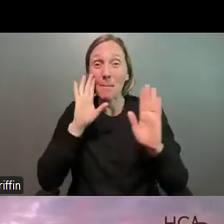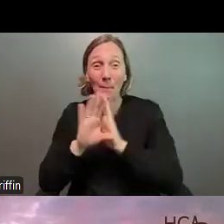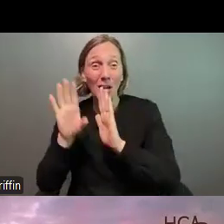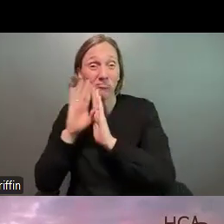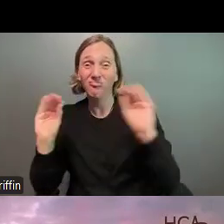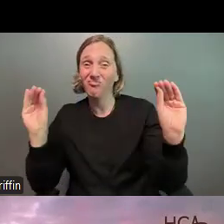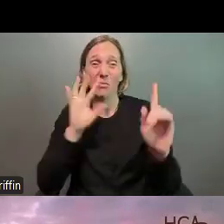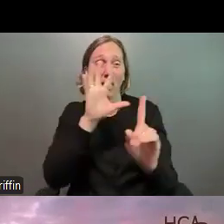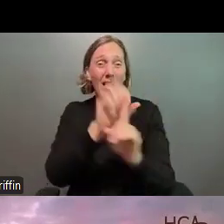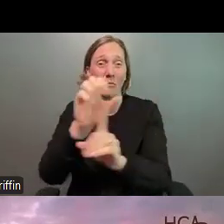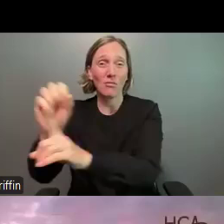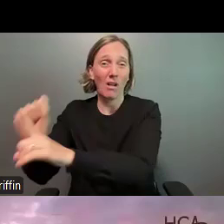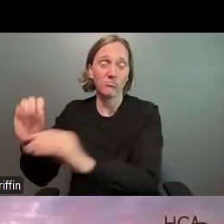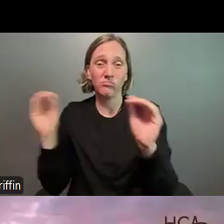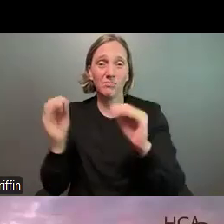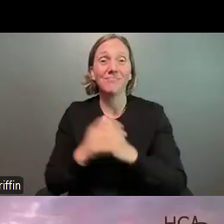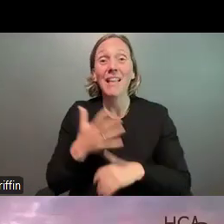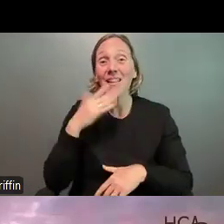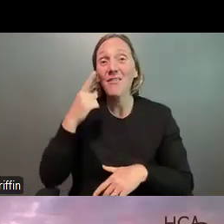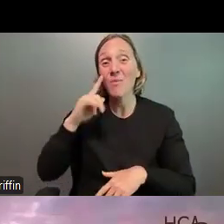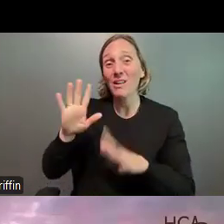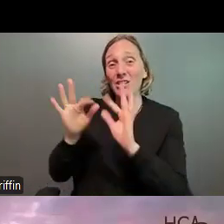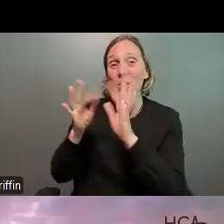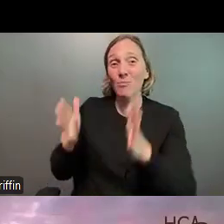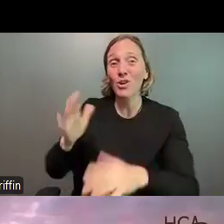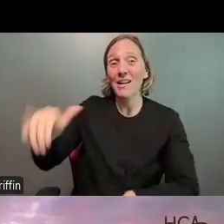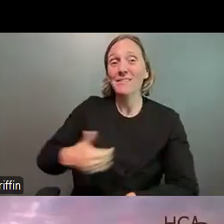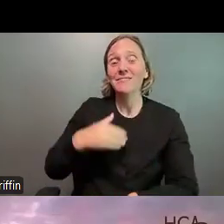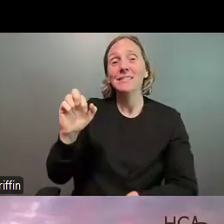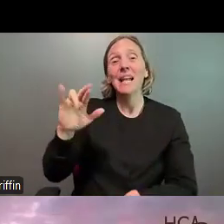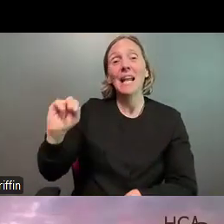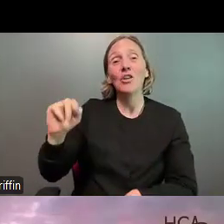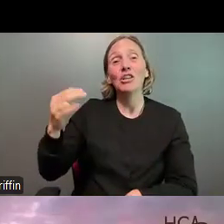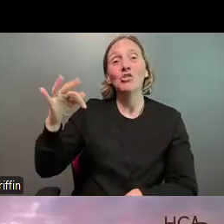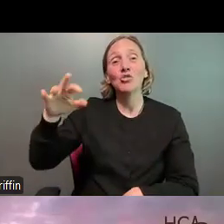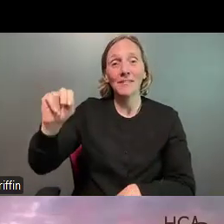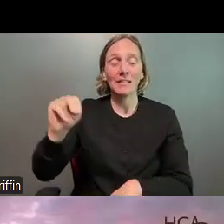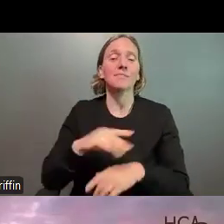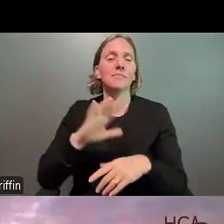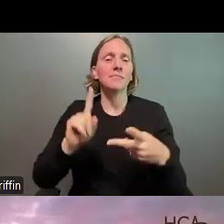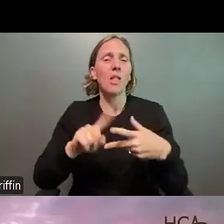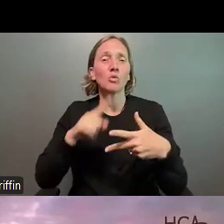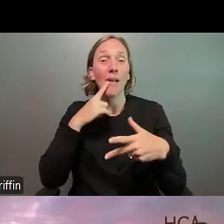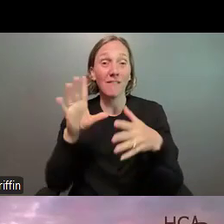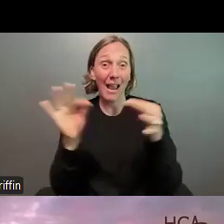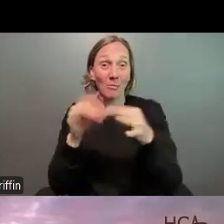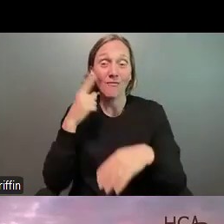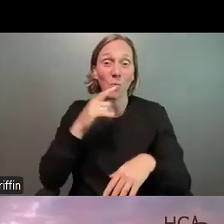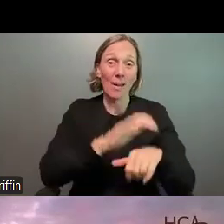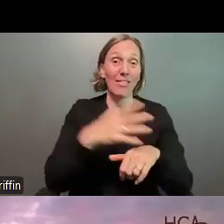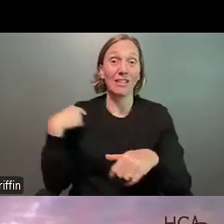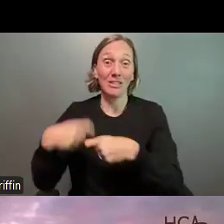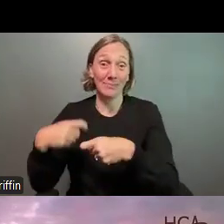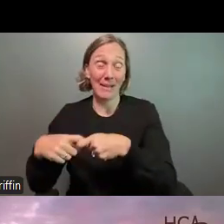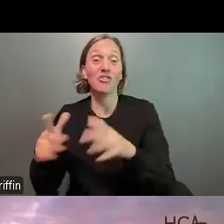captured. Special thanks to Erin Griffin for ASL interpretation. Closed captions are available in English and Spanish, and we will